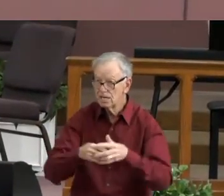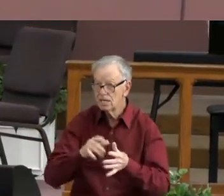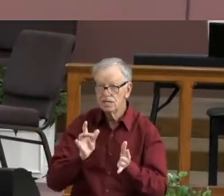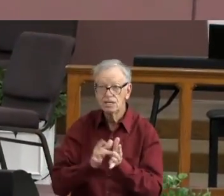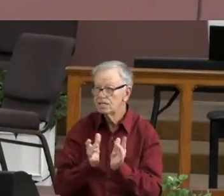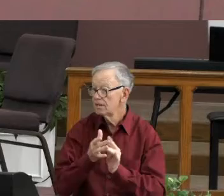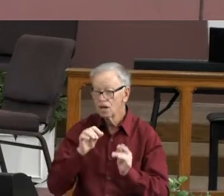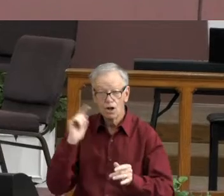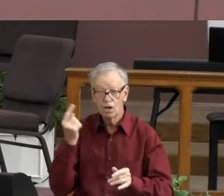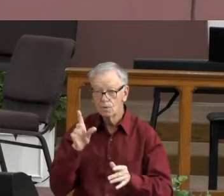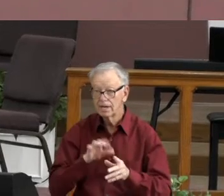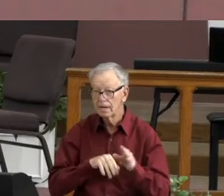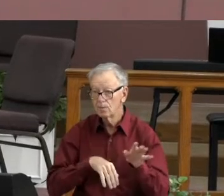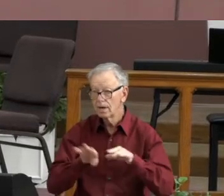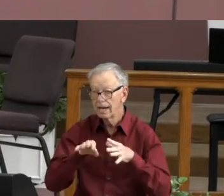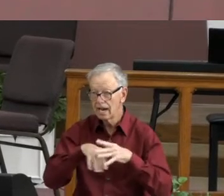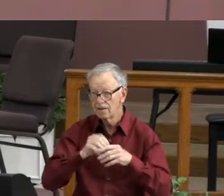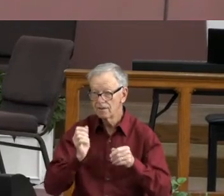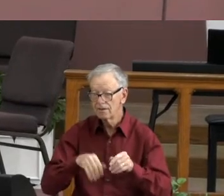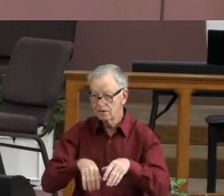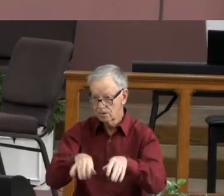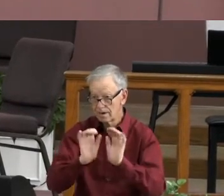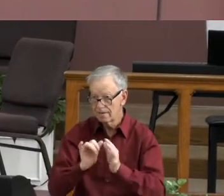one that came walking out of the grave that day.